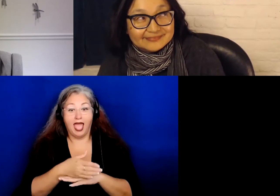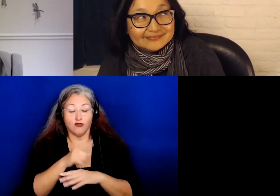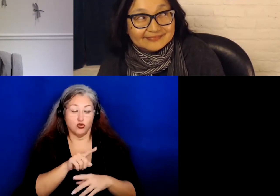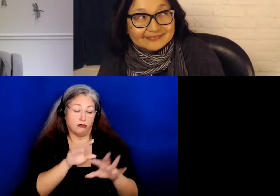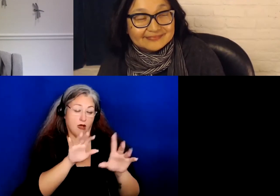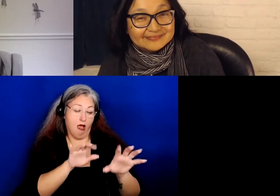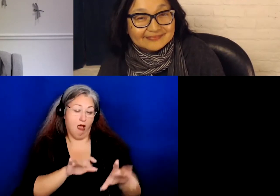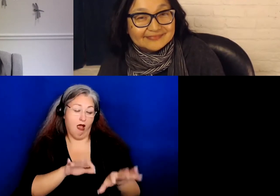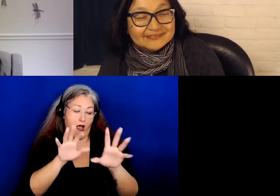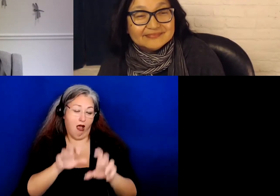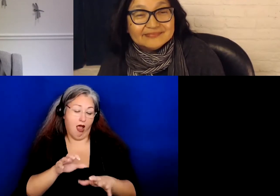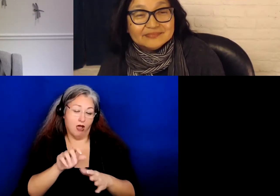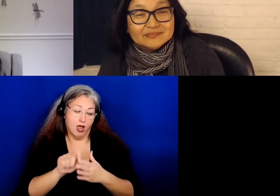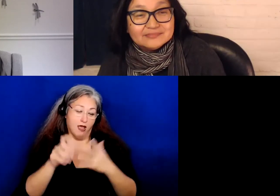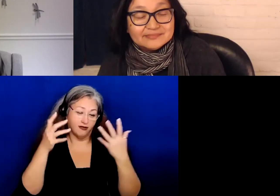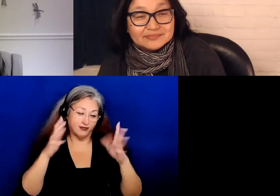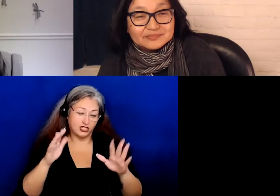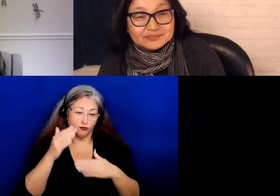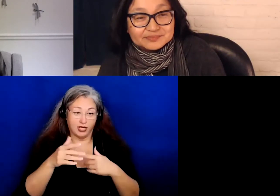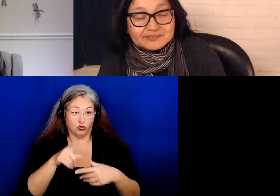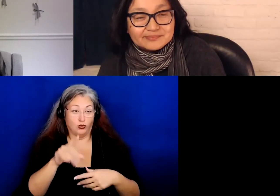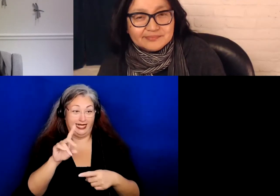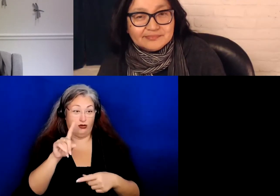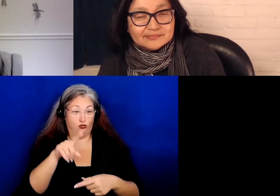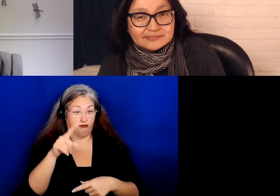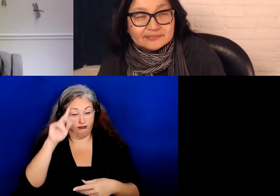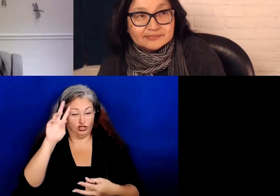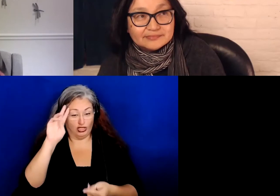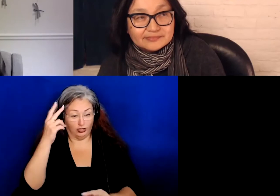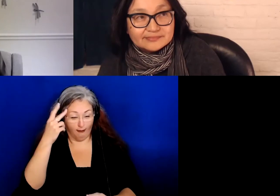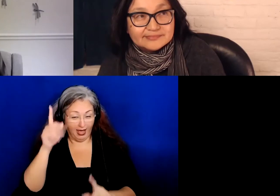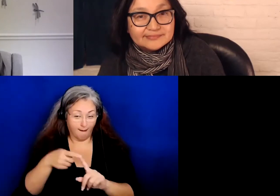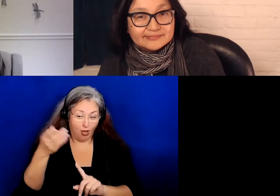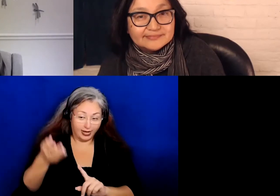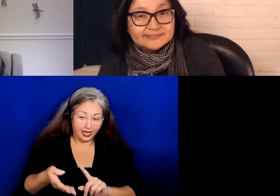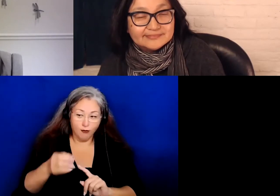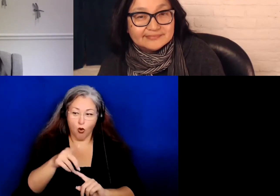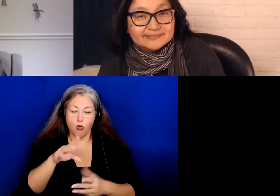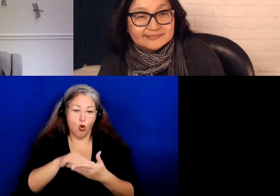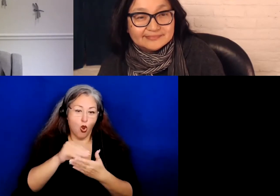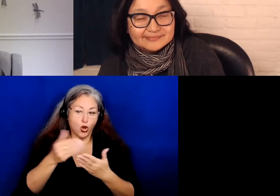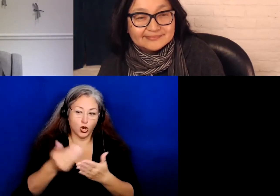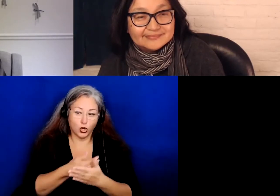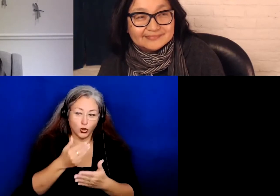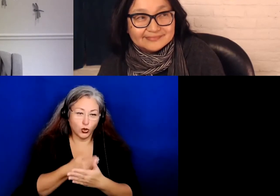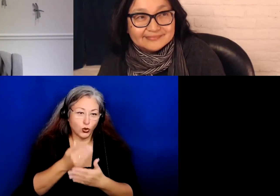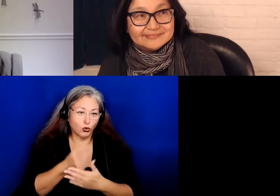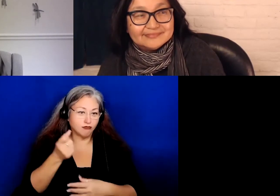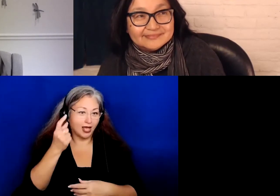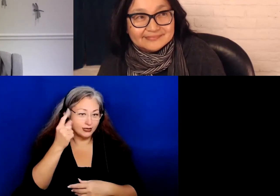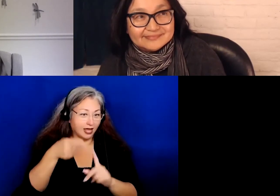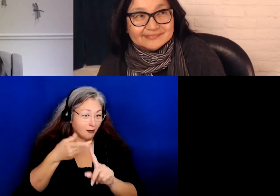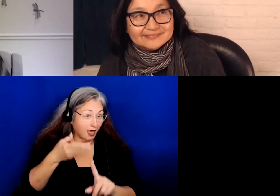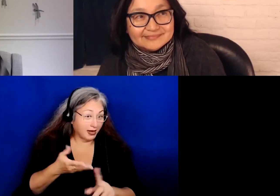writing process? And did it change your mind about him? Did it give you any new insights? Yeah.